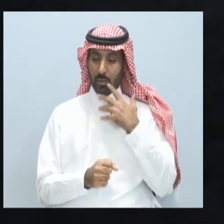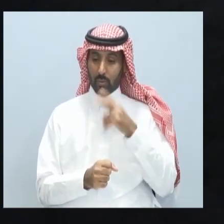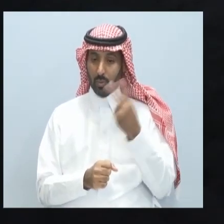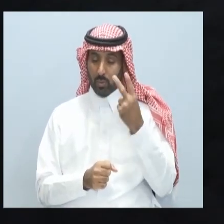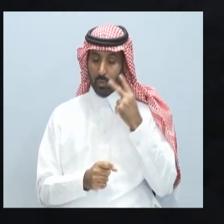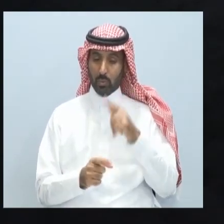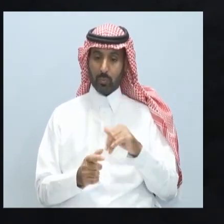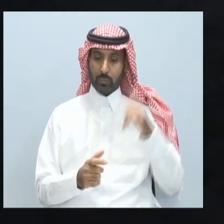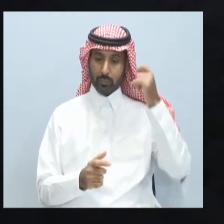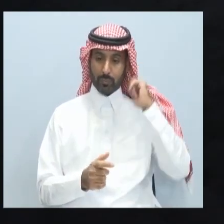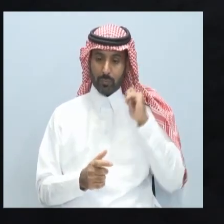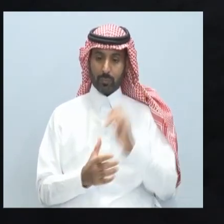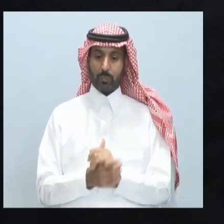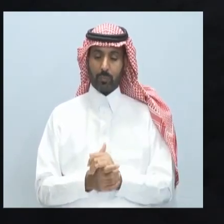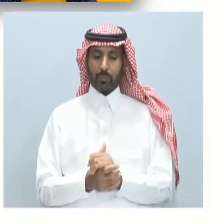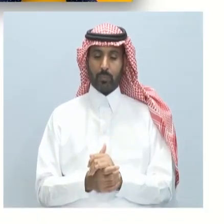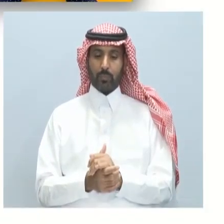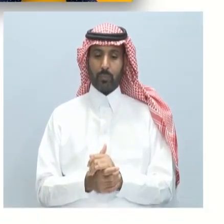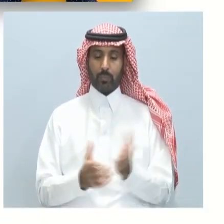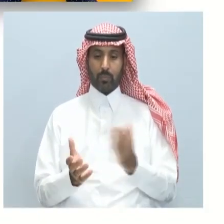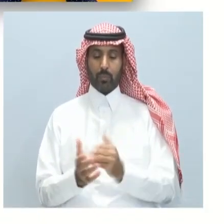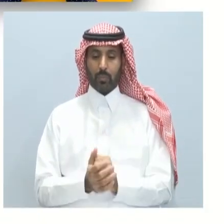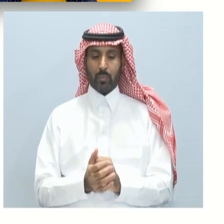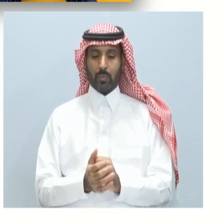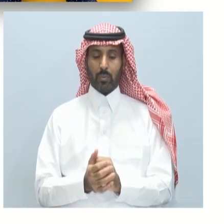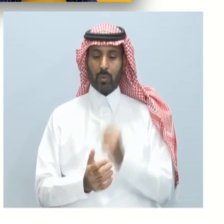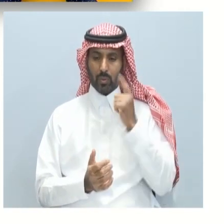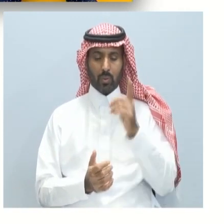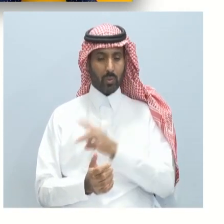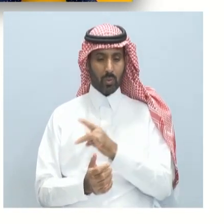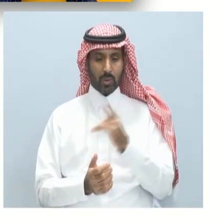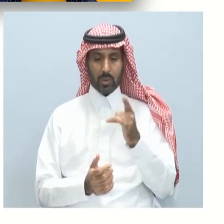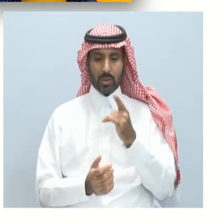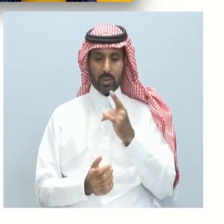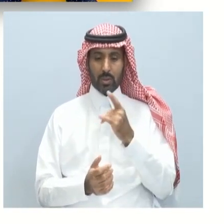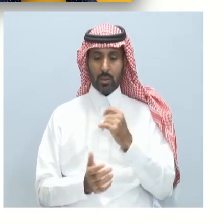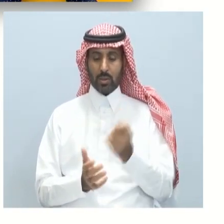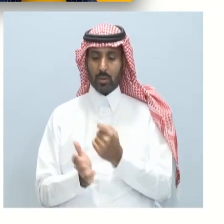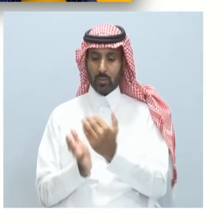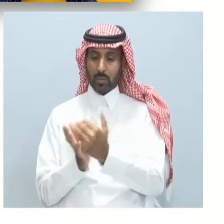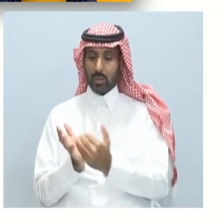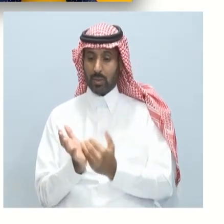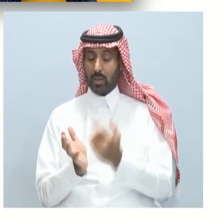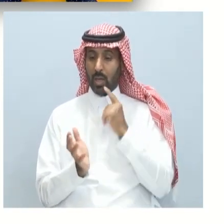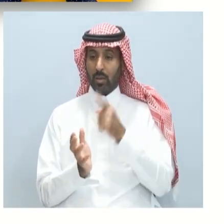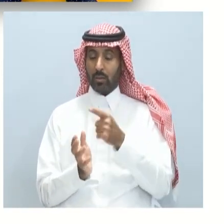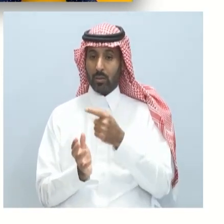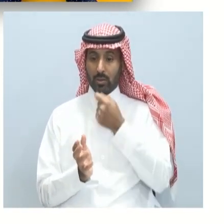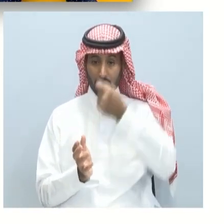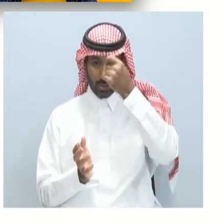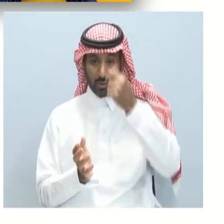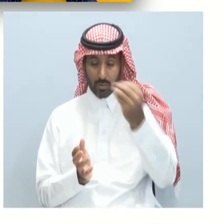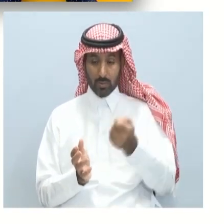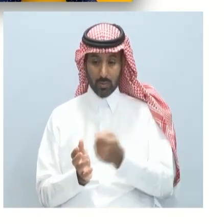girls. Also, another thing, do not simplify. Write a list of adjectives. So you